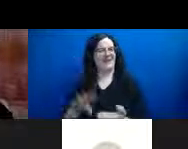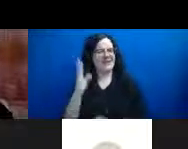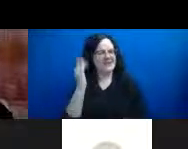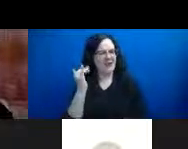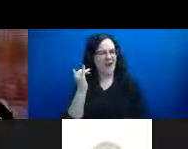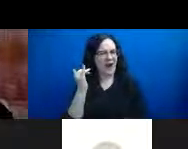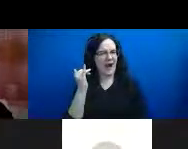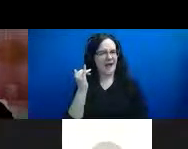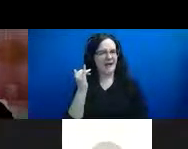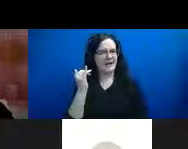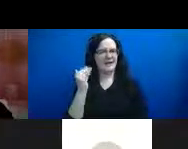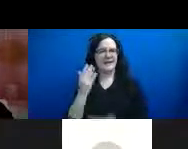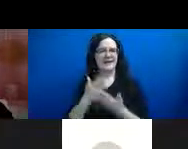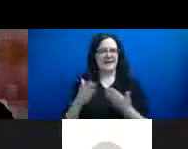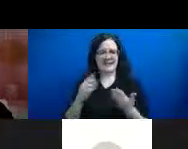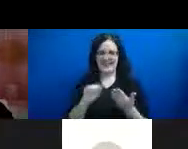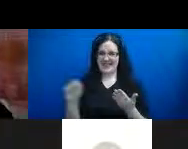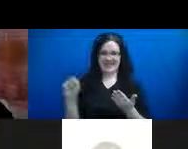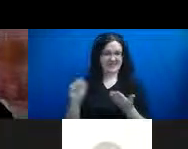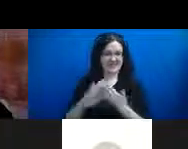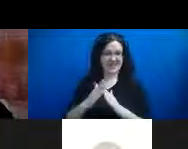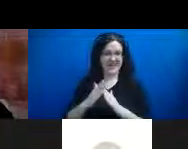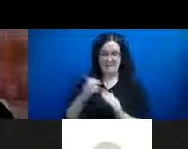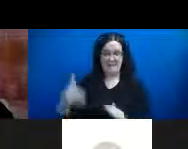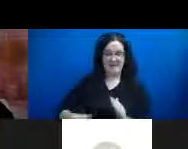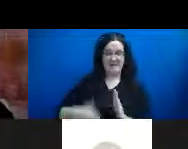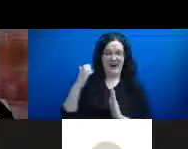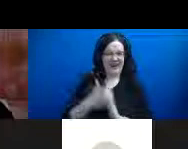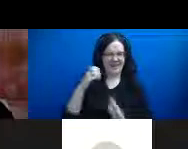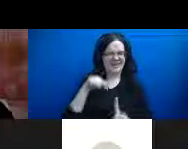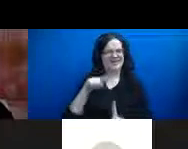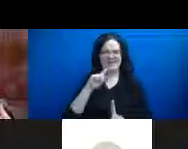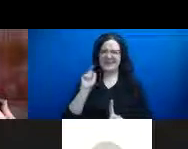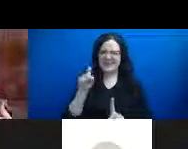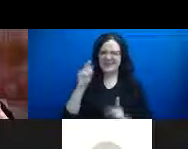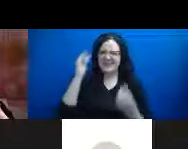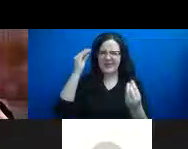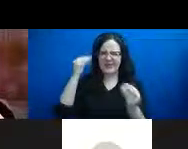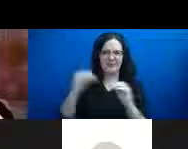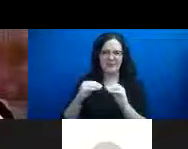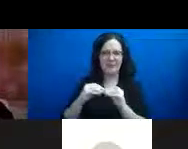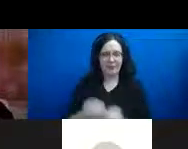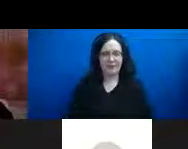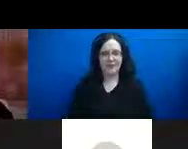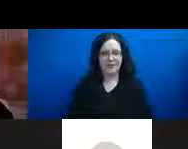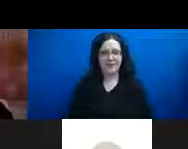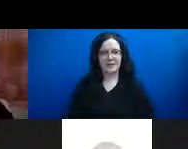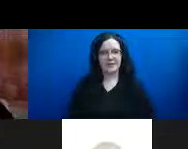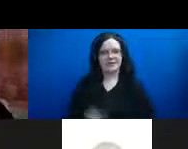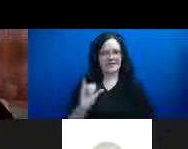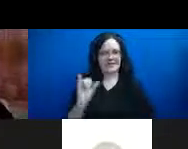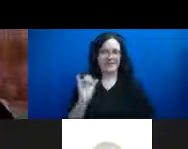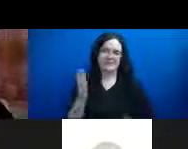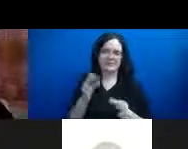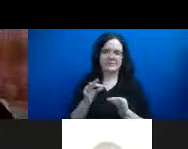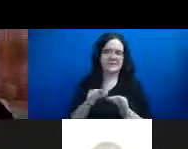that are being really reflexive that need to be more thoughtful. And we have things like, and I'm using something so simple, but